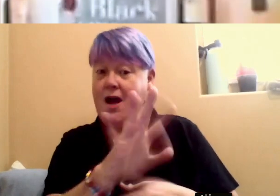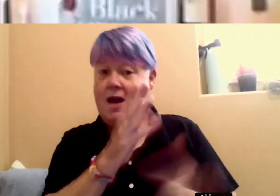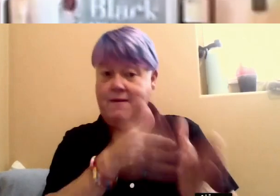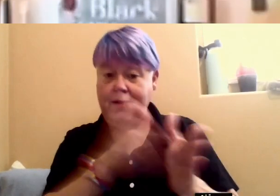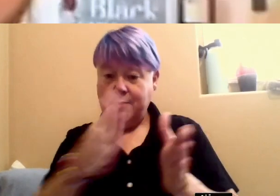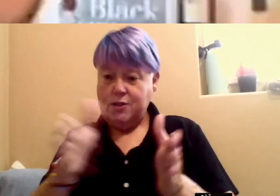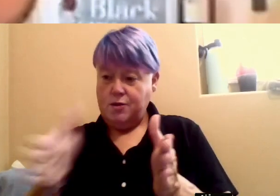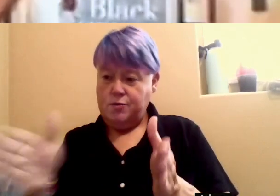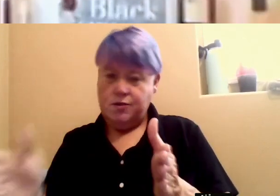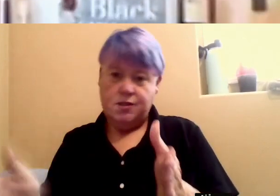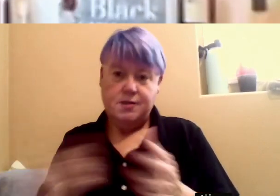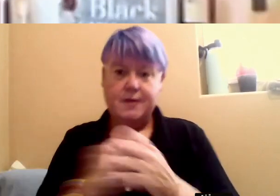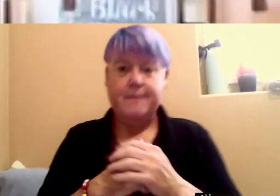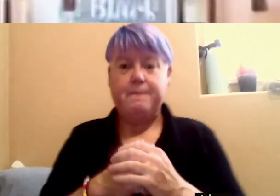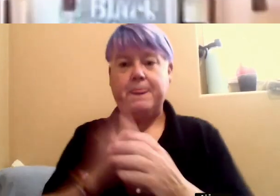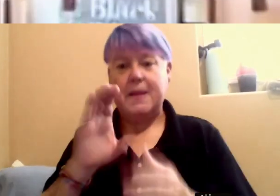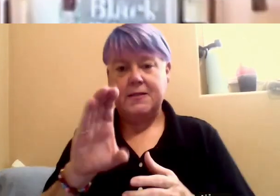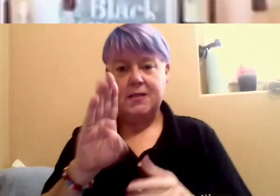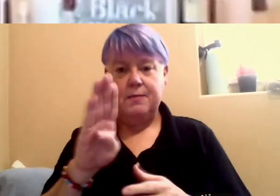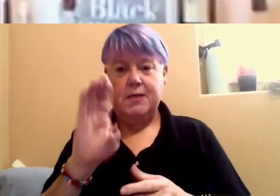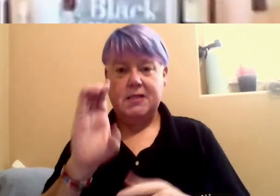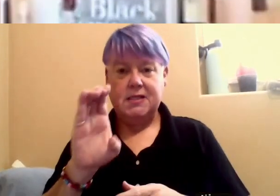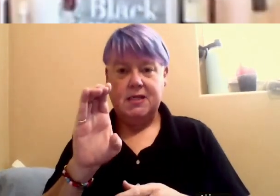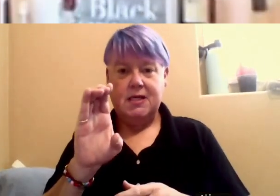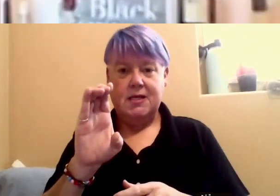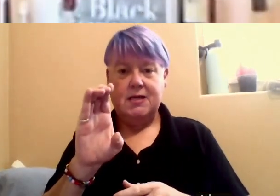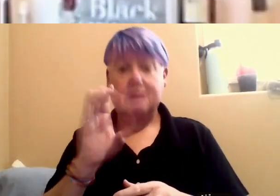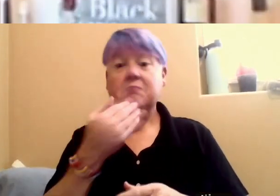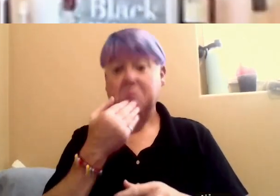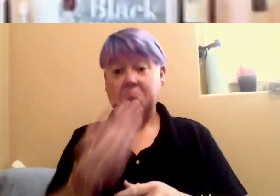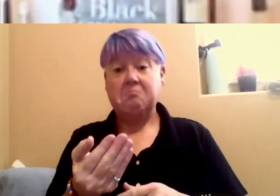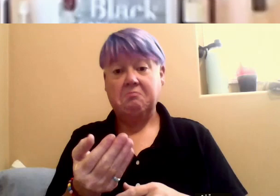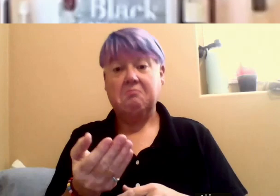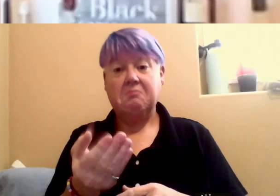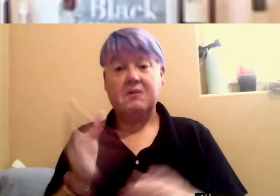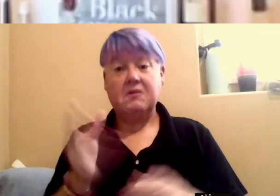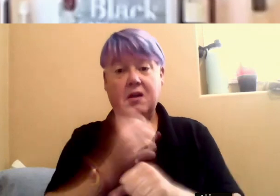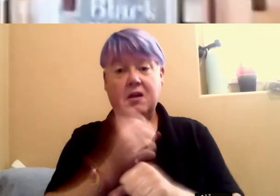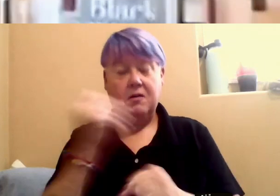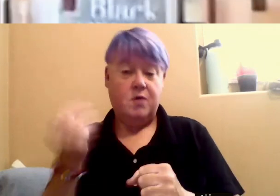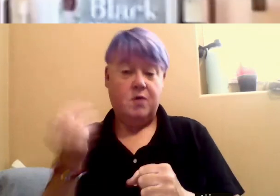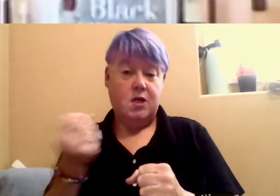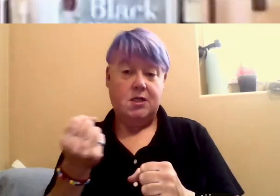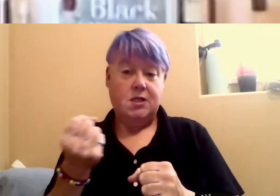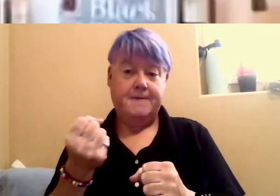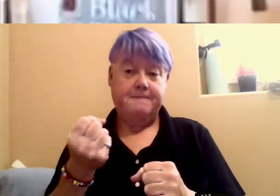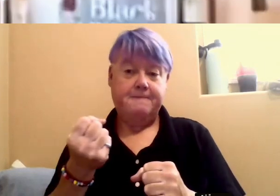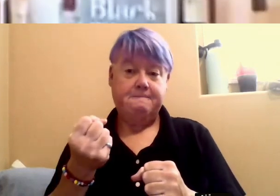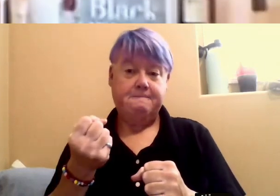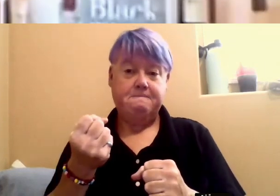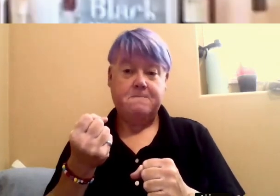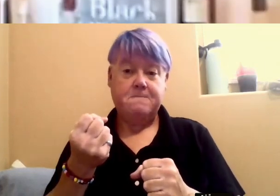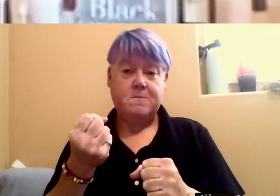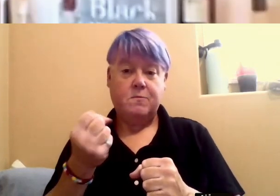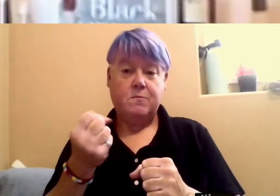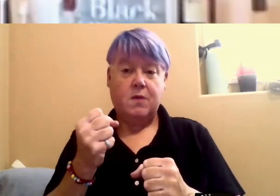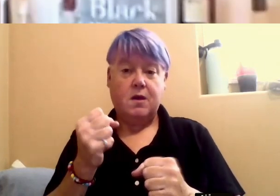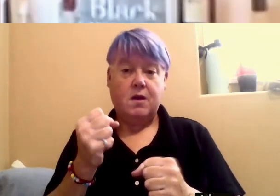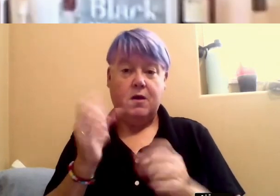and on CBC, and it did pretty well. Like it won a podcasting award